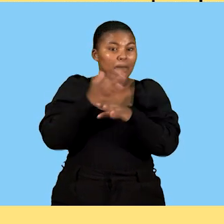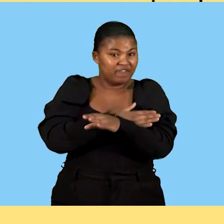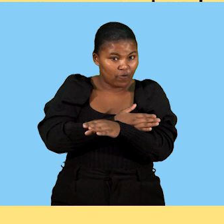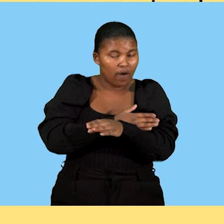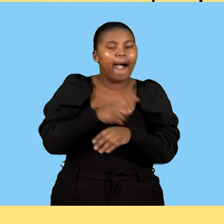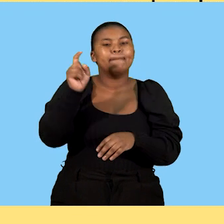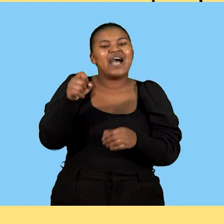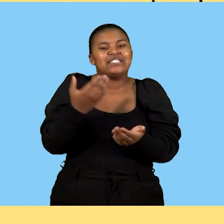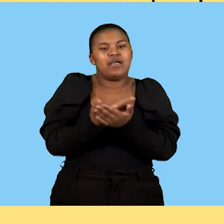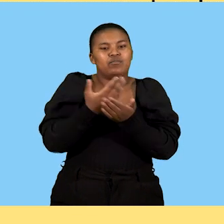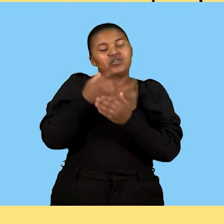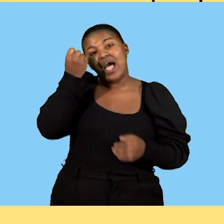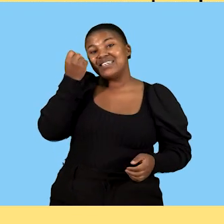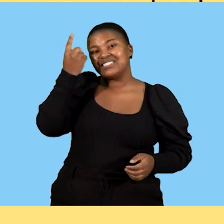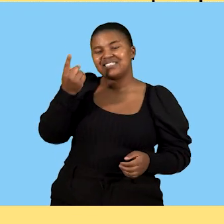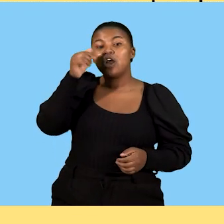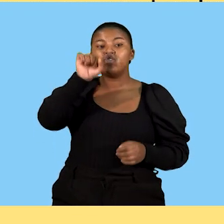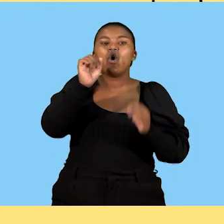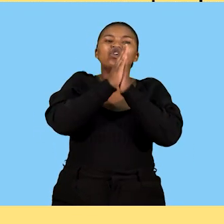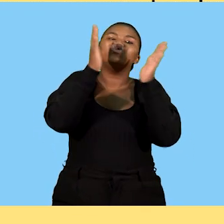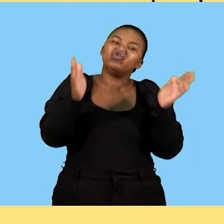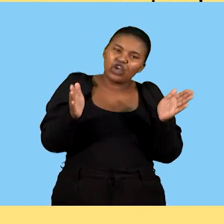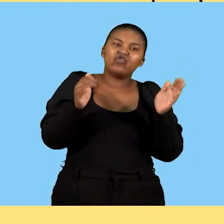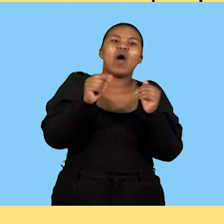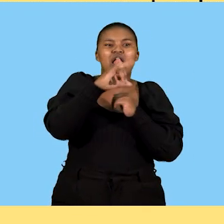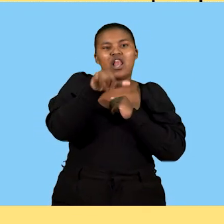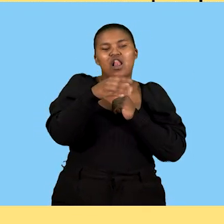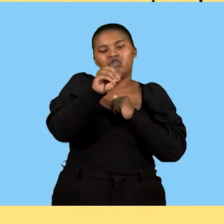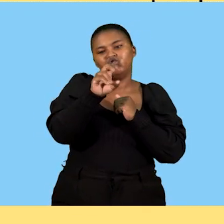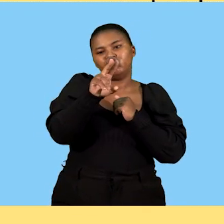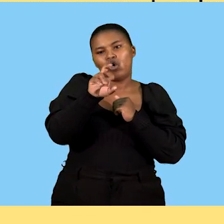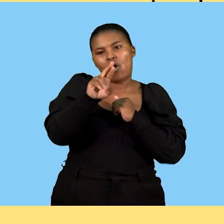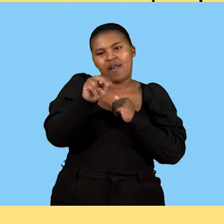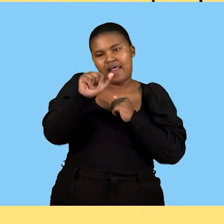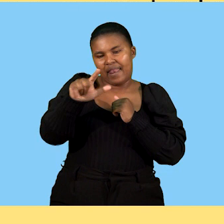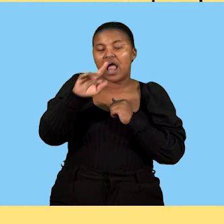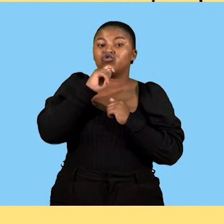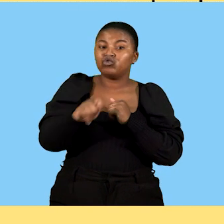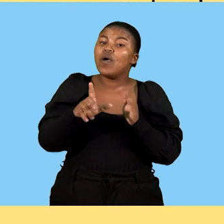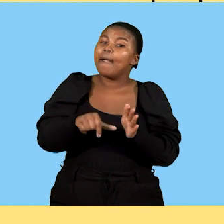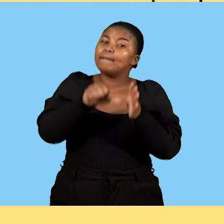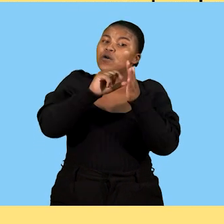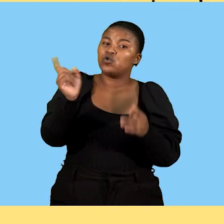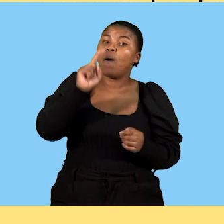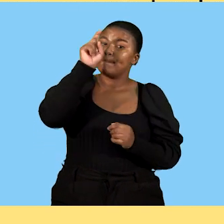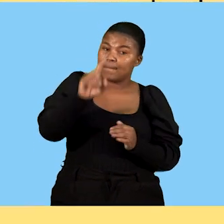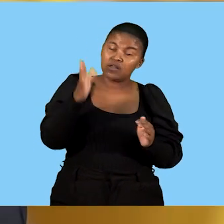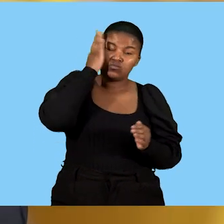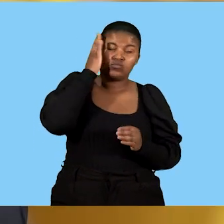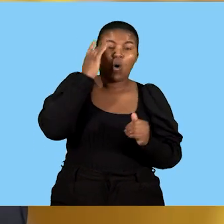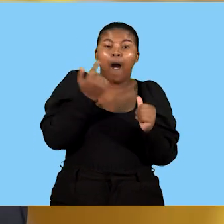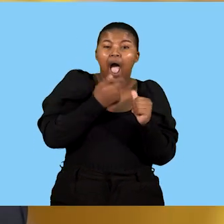you have to understand your general journal. But of great importance is how to calculate